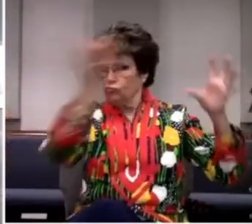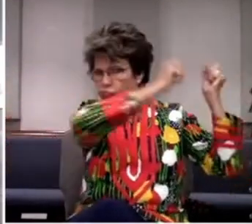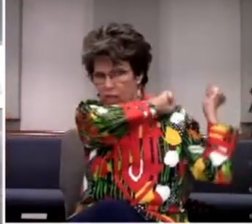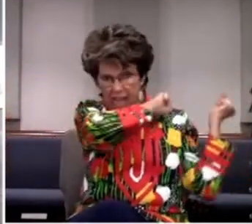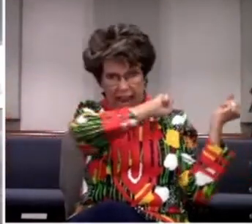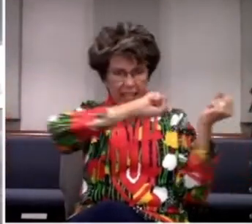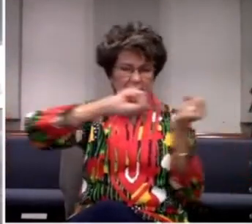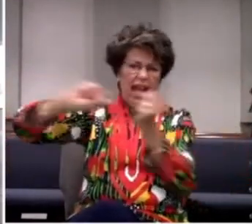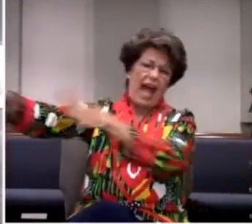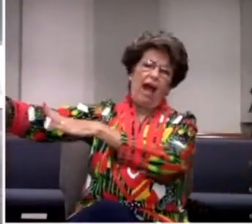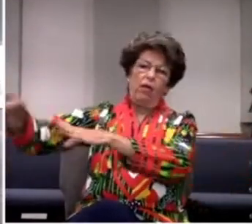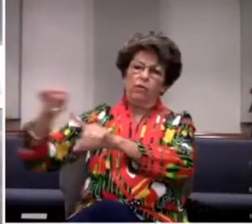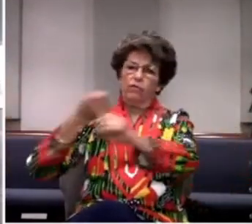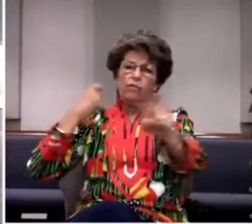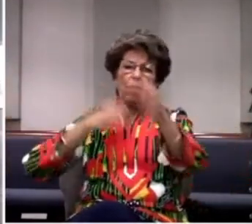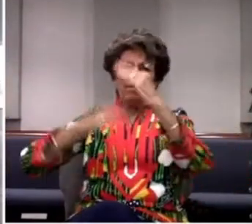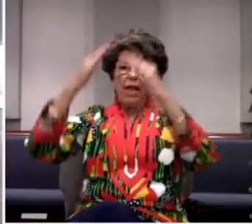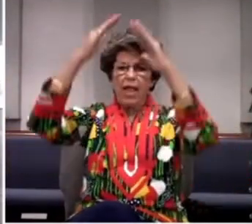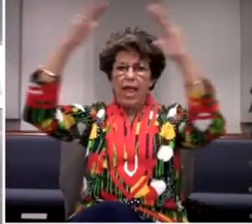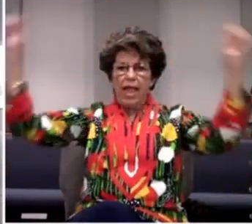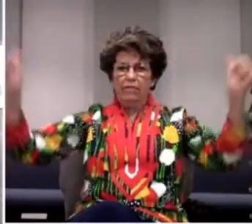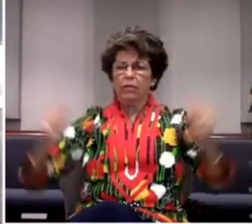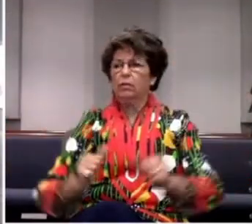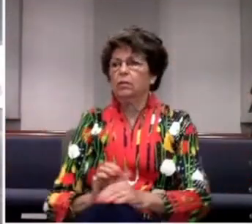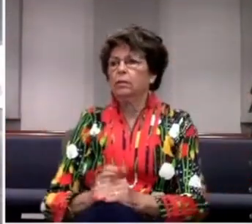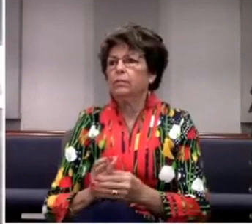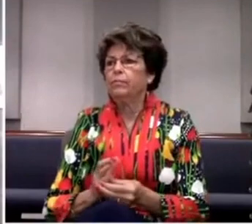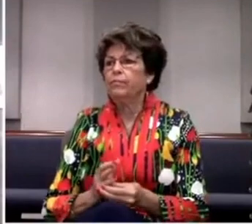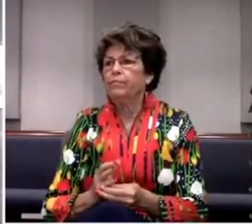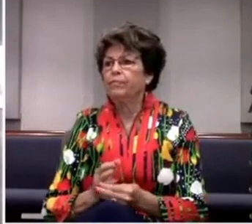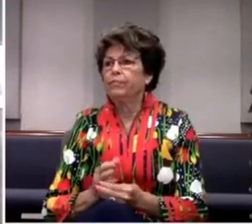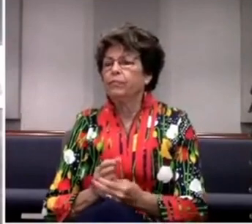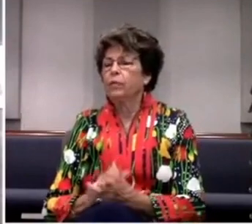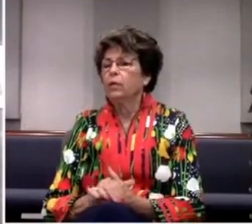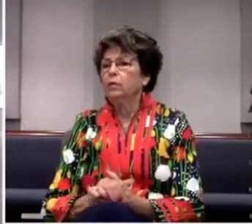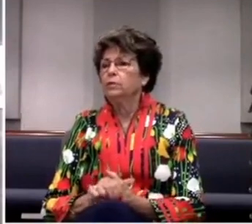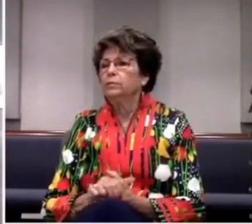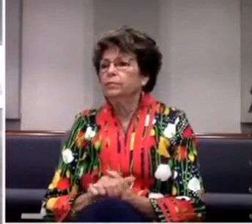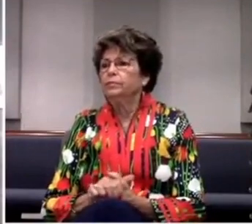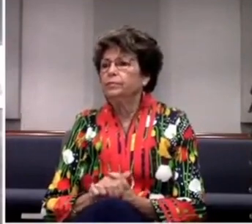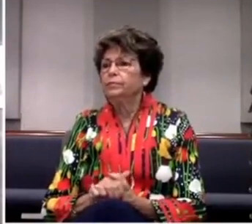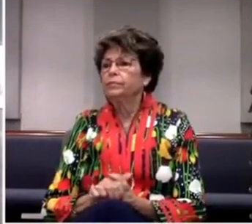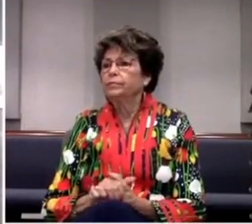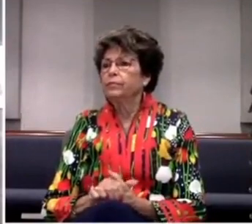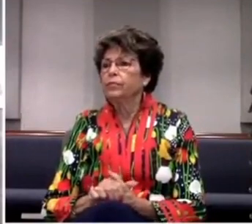please, of the book of Revelation. Look, if you would, at verse number 2.